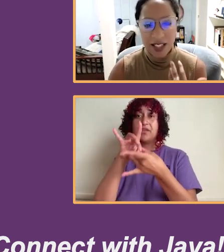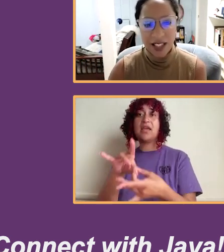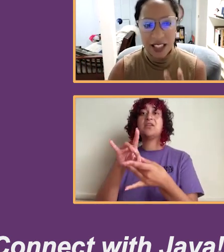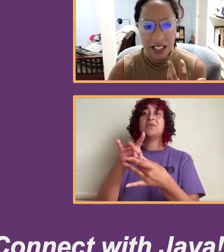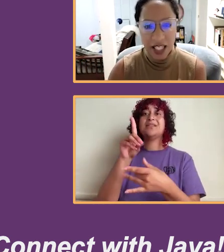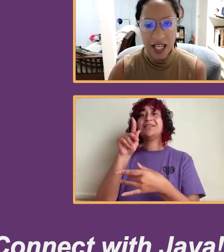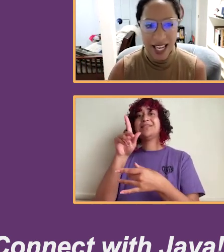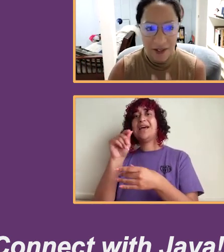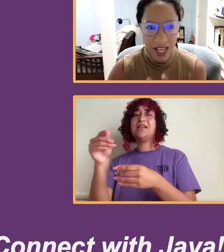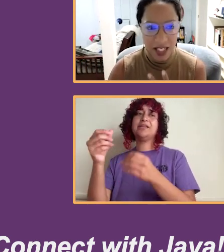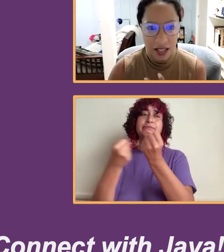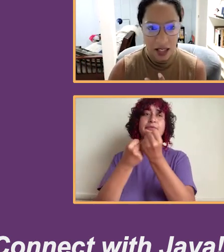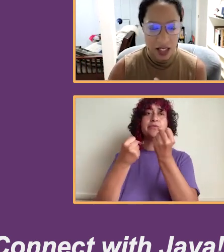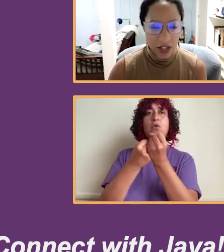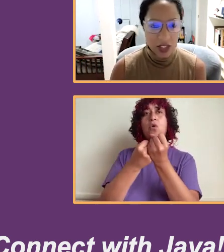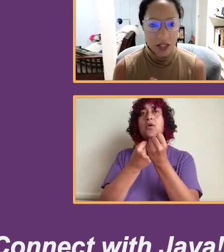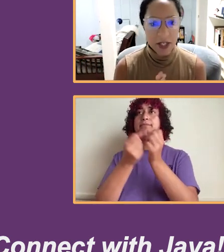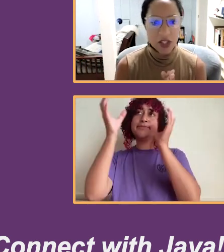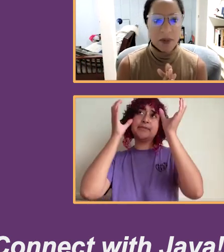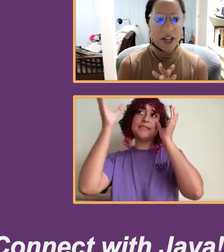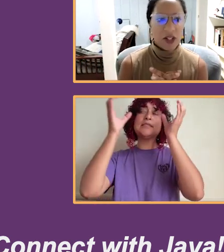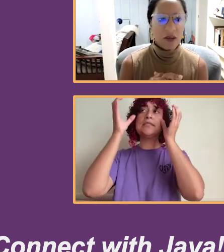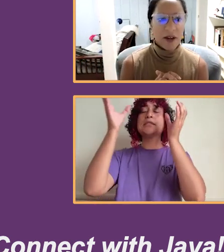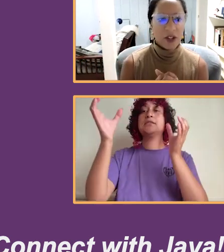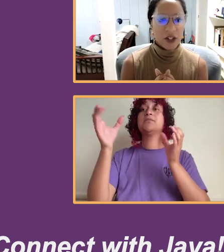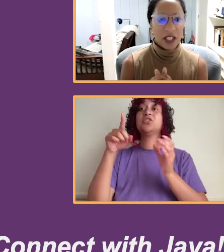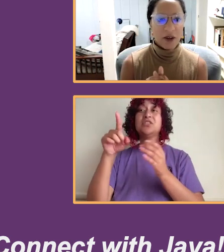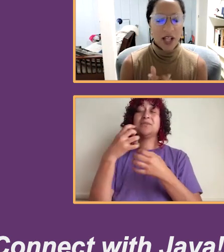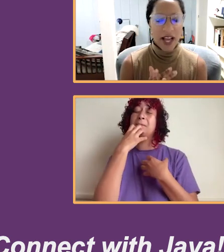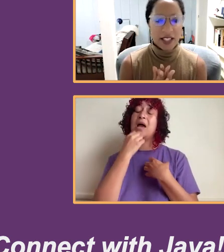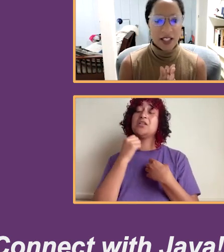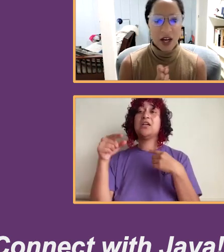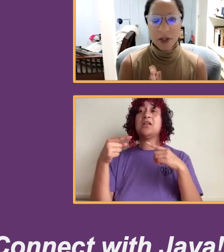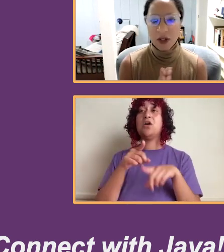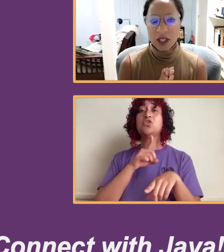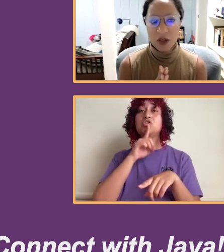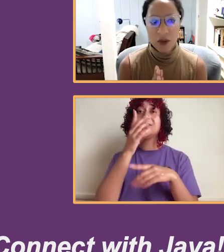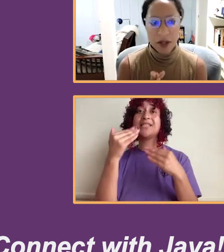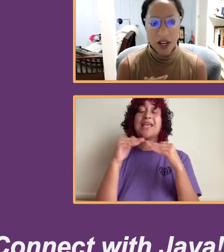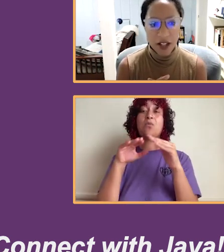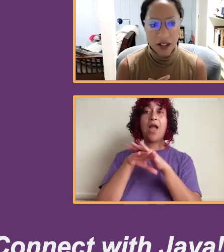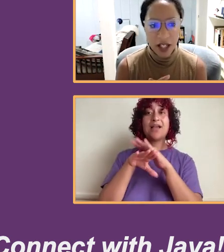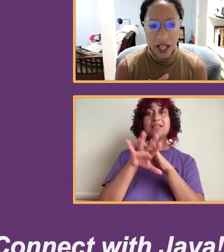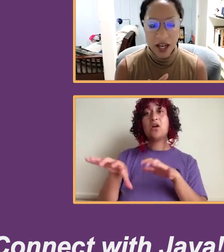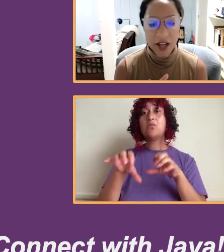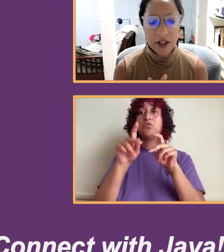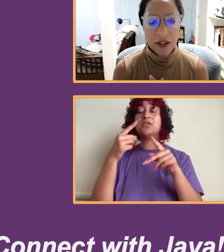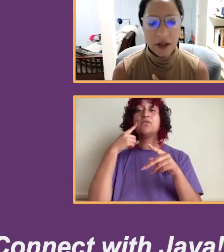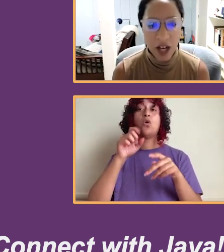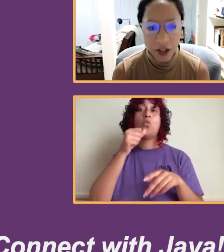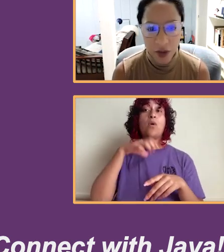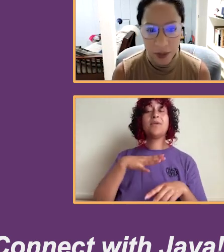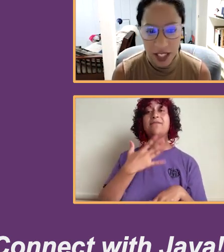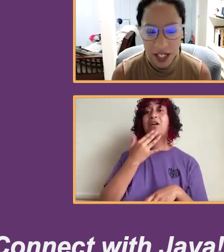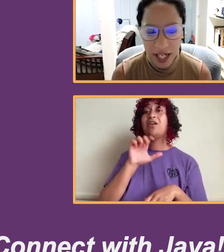others to lead and innovate. She is especially passionate about ensuring equal access and opportunities for women of color and